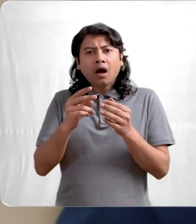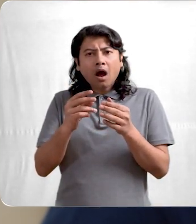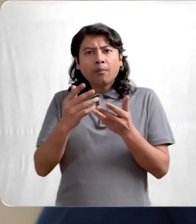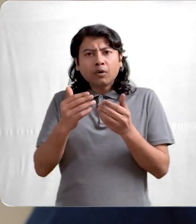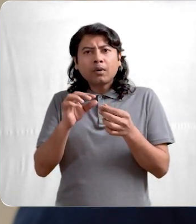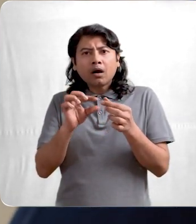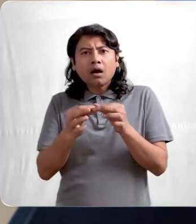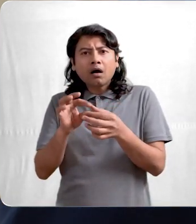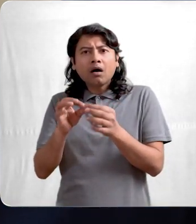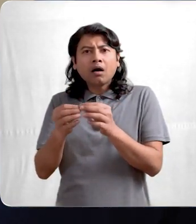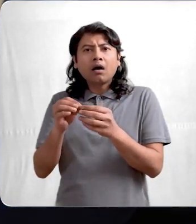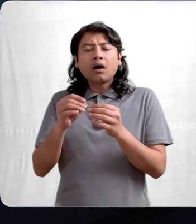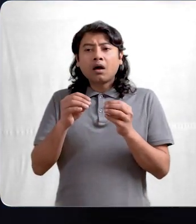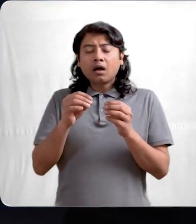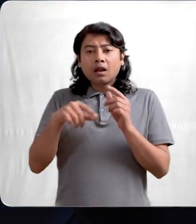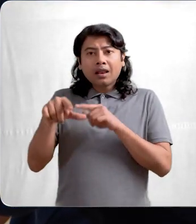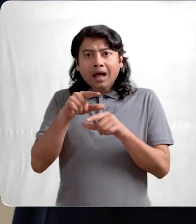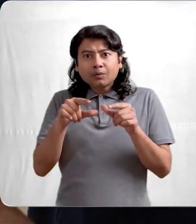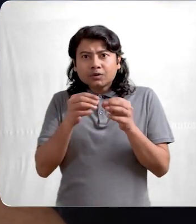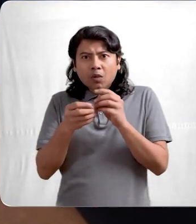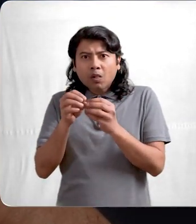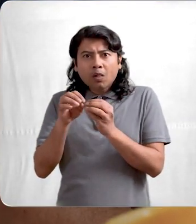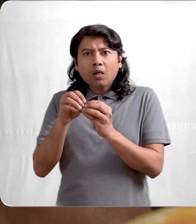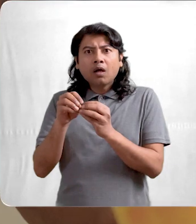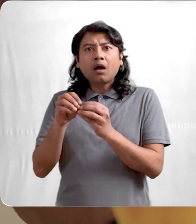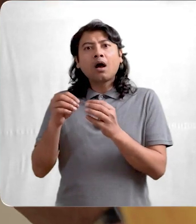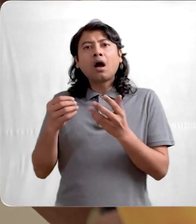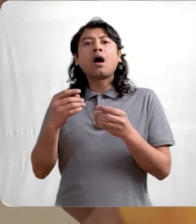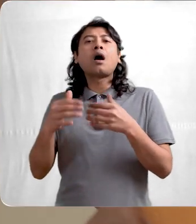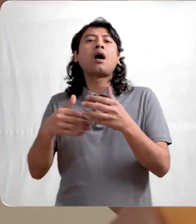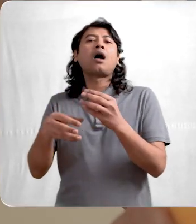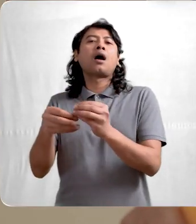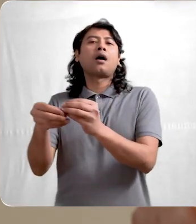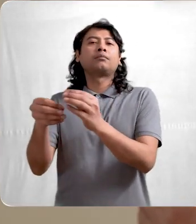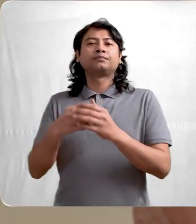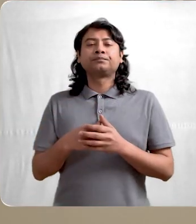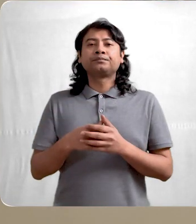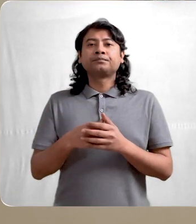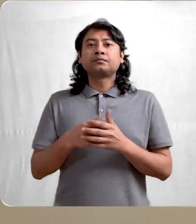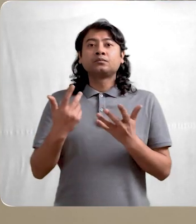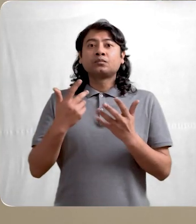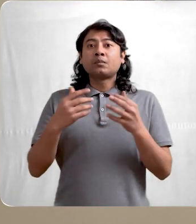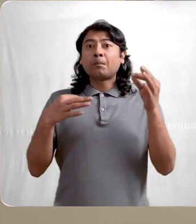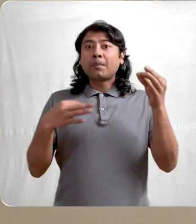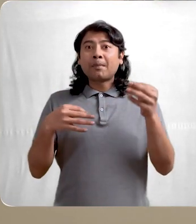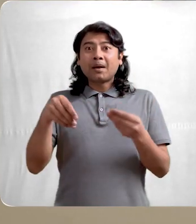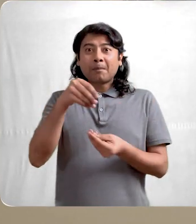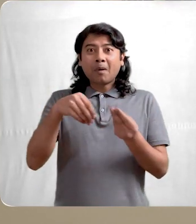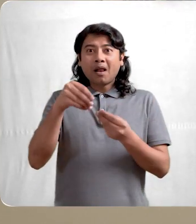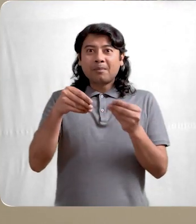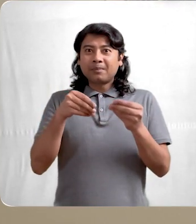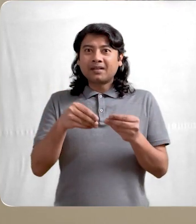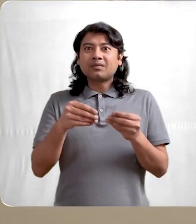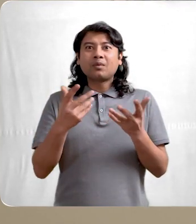So things get combined. And then it starts expanding. In the conventional way of making paper, you are dependent on the